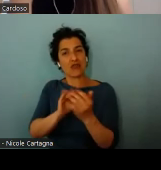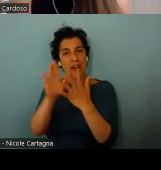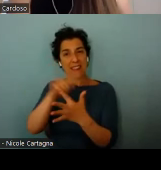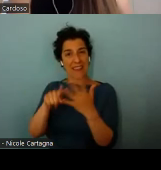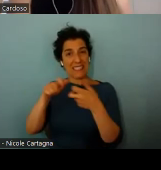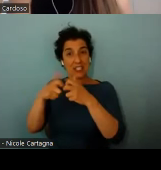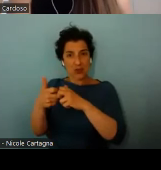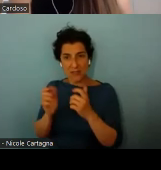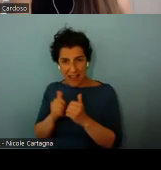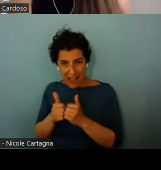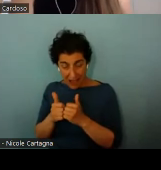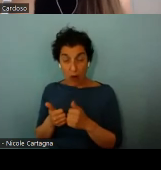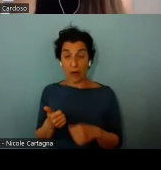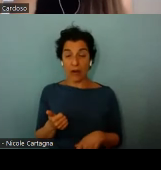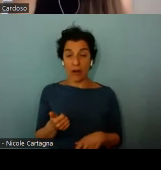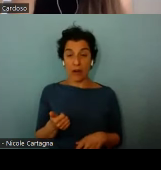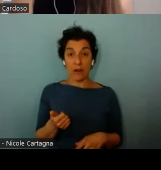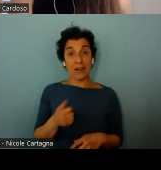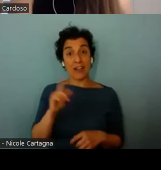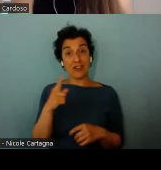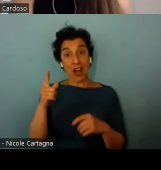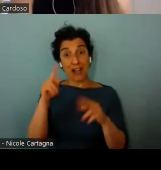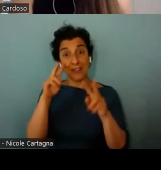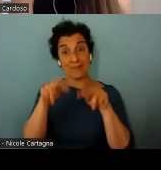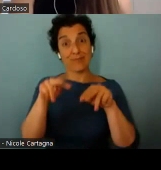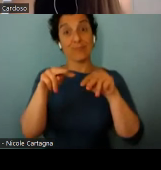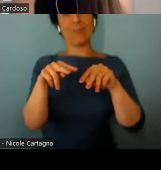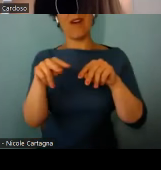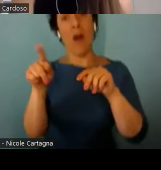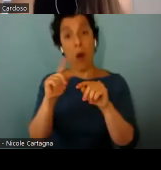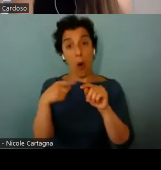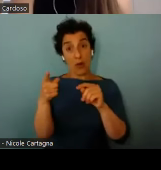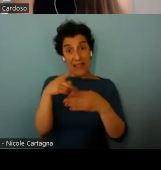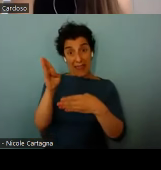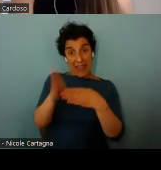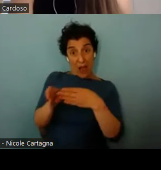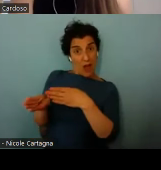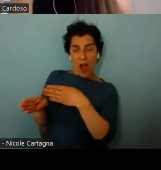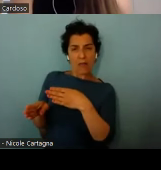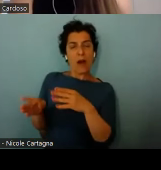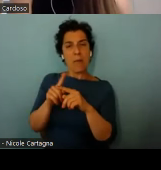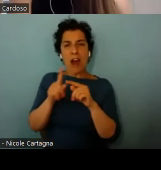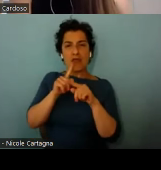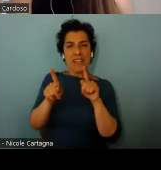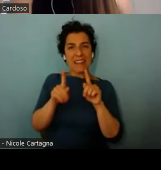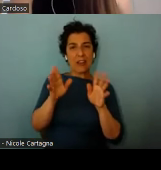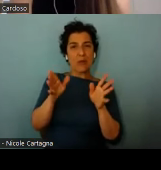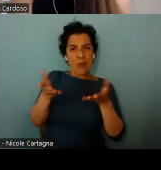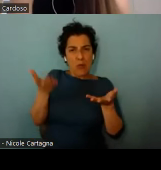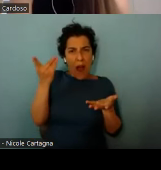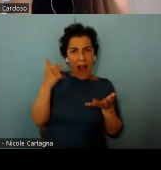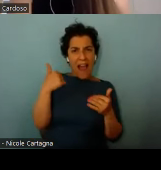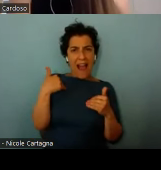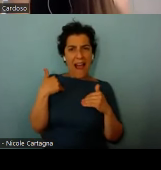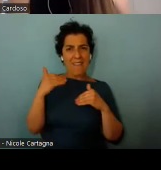shouldn't always be just looking specifically at the outcomes, but what really is driving these inequities and